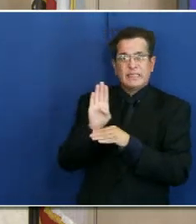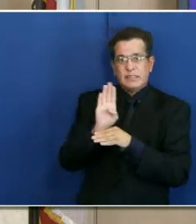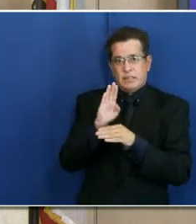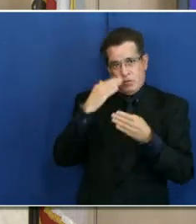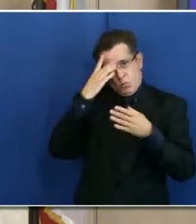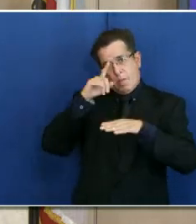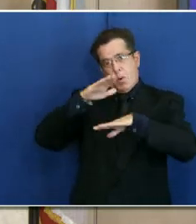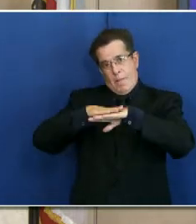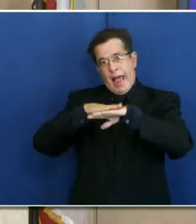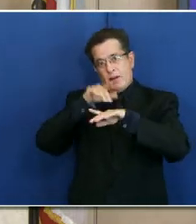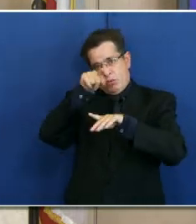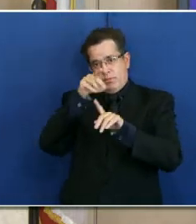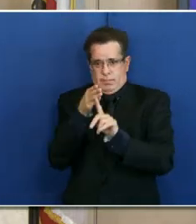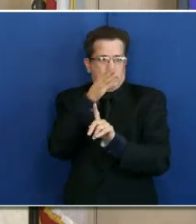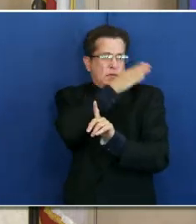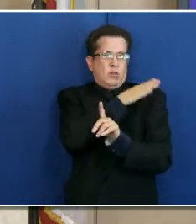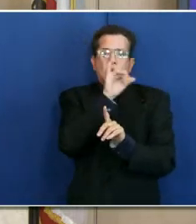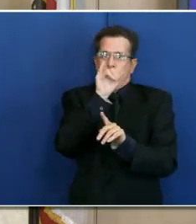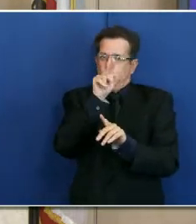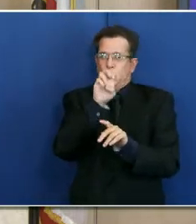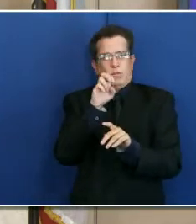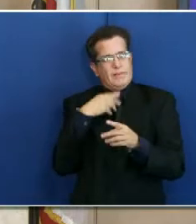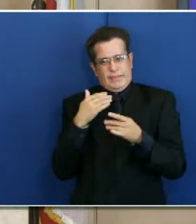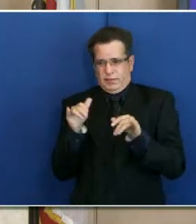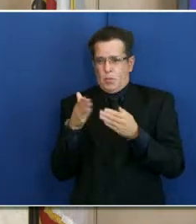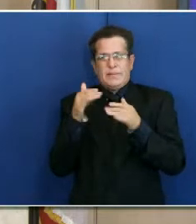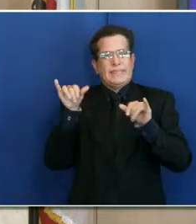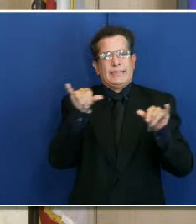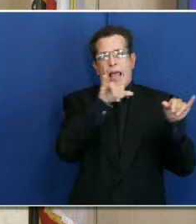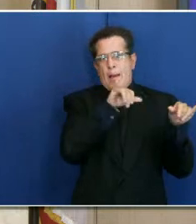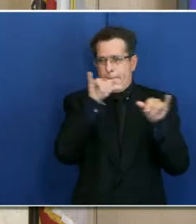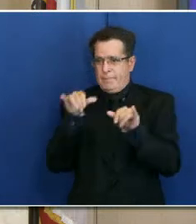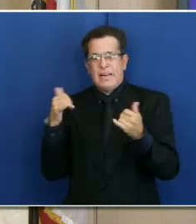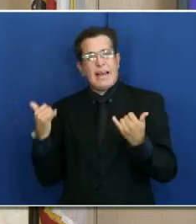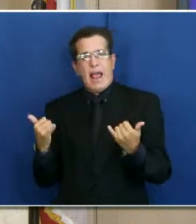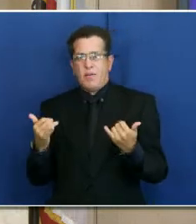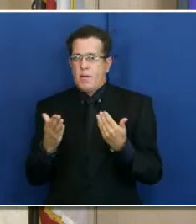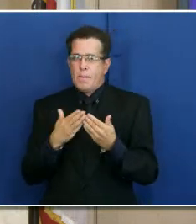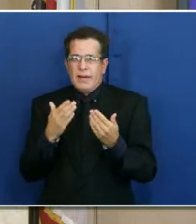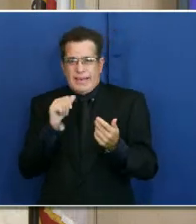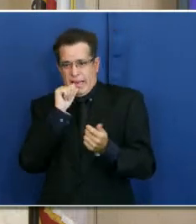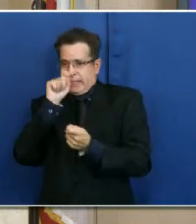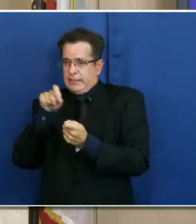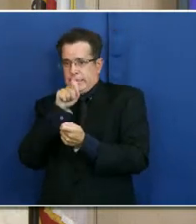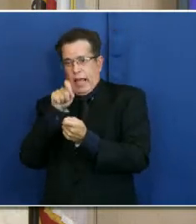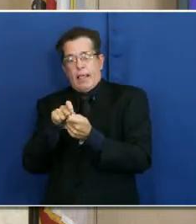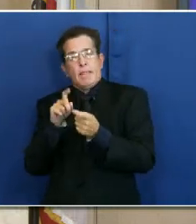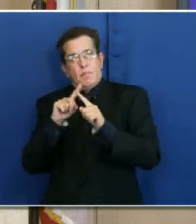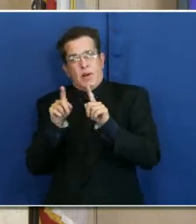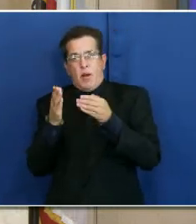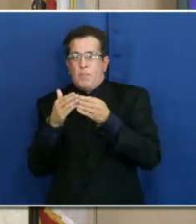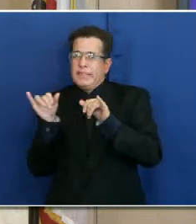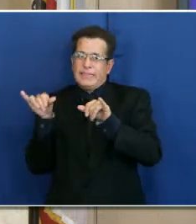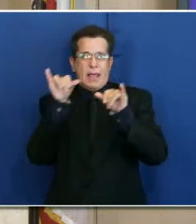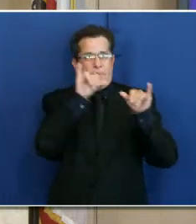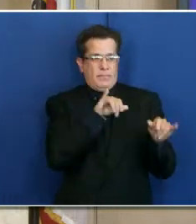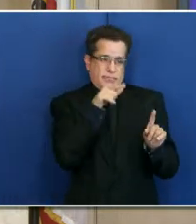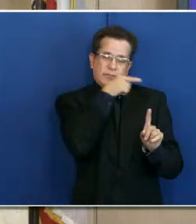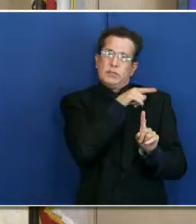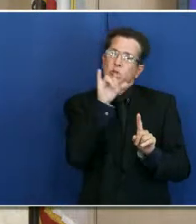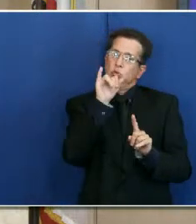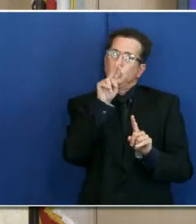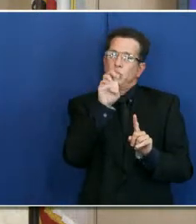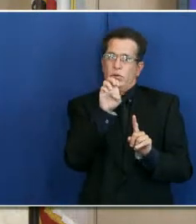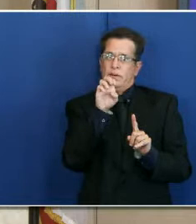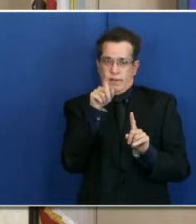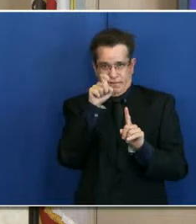in June we were in a similar position. What we're doing now is not exactly the same, but it is generally consistent with the step we took then, and I think we have